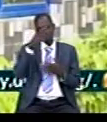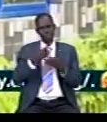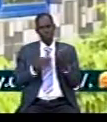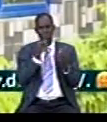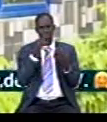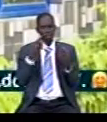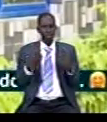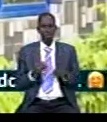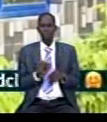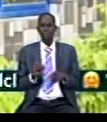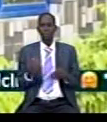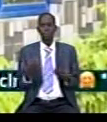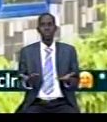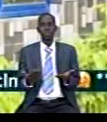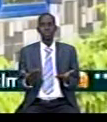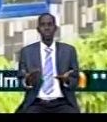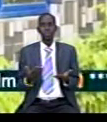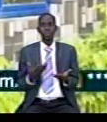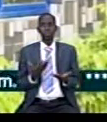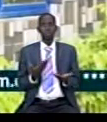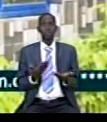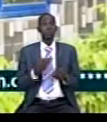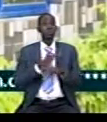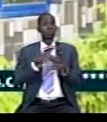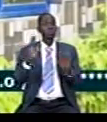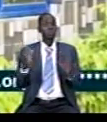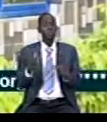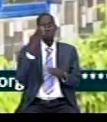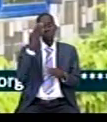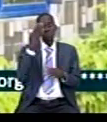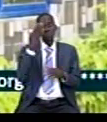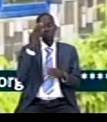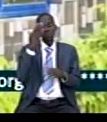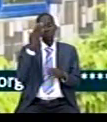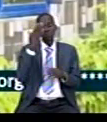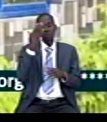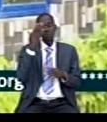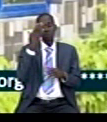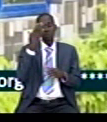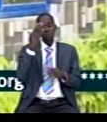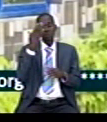So I didn't know that God wants me to know that he has healed me.